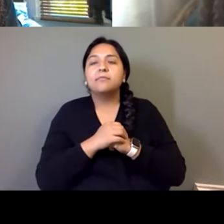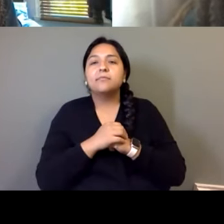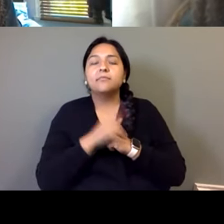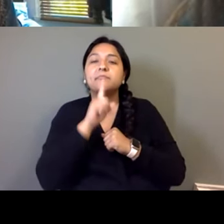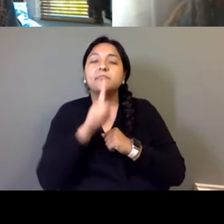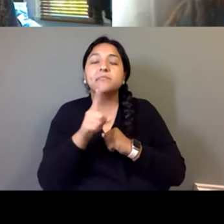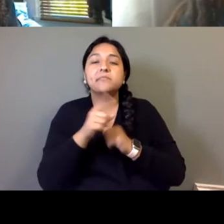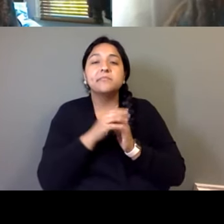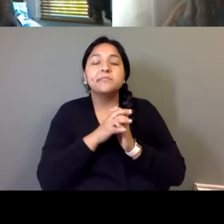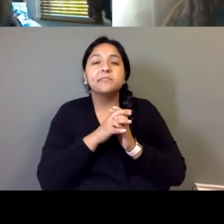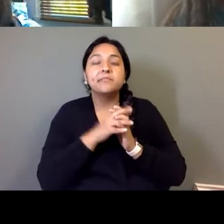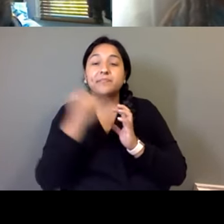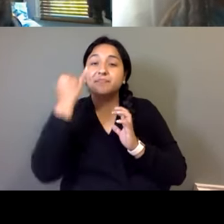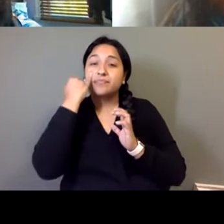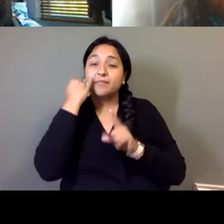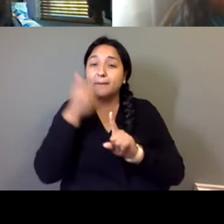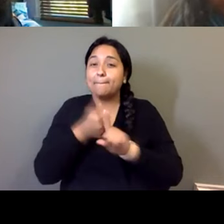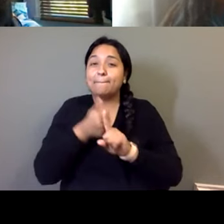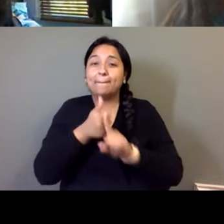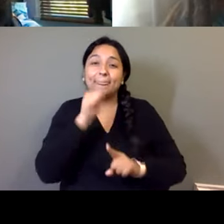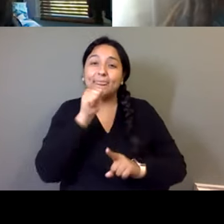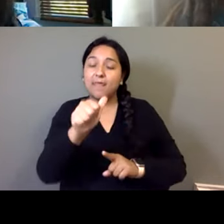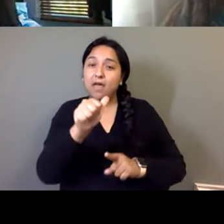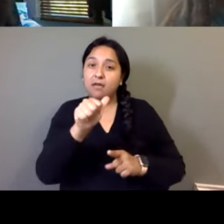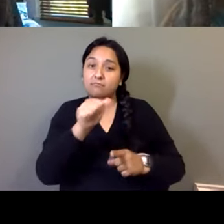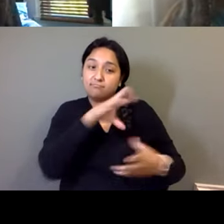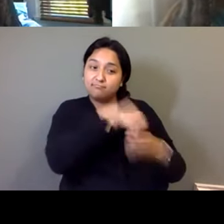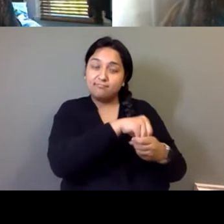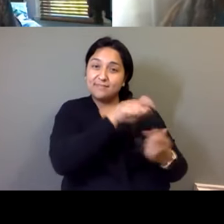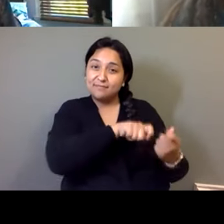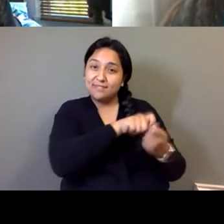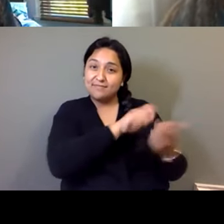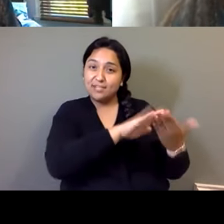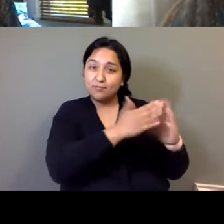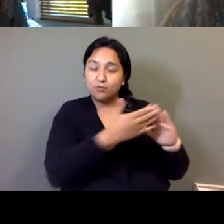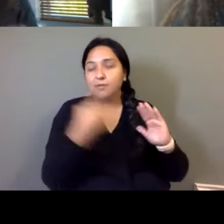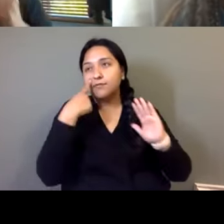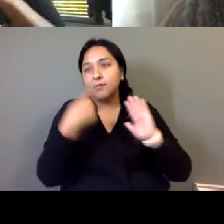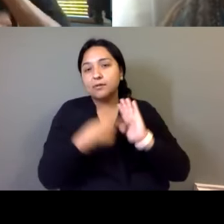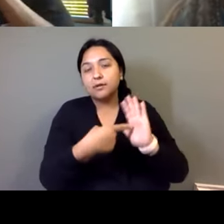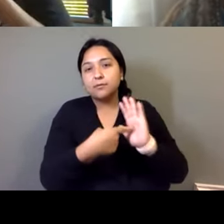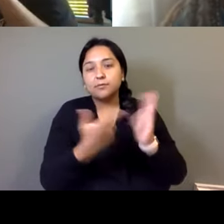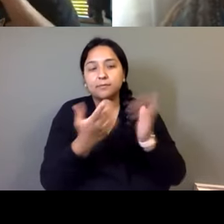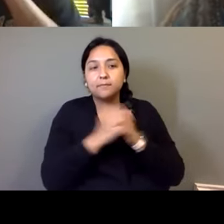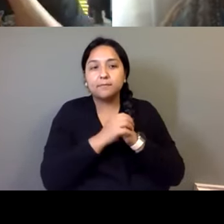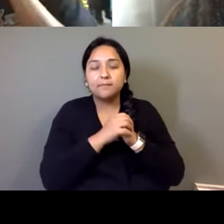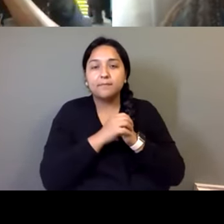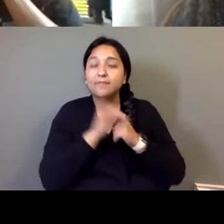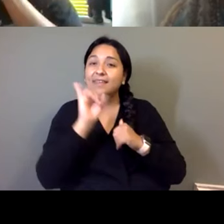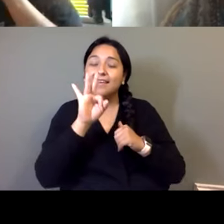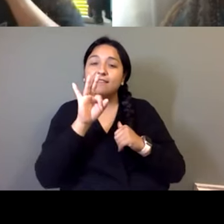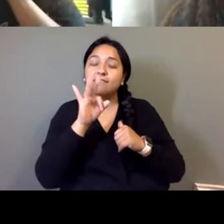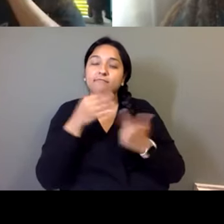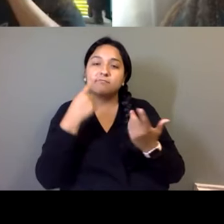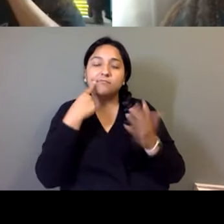part of a specific community, like if you can't represent, I don't know, for example, if you can't represent Black kids